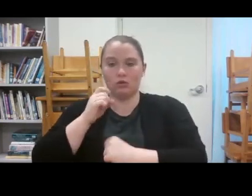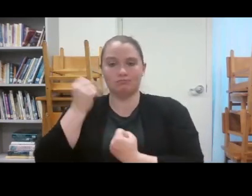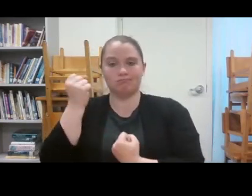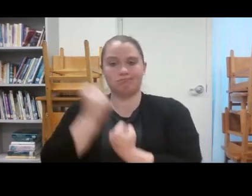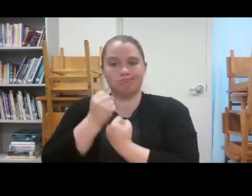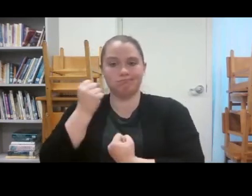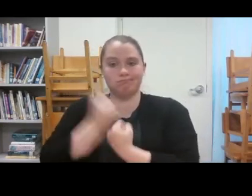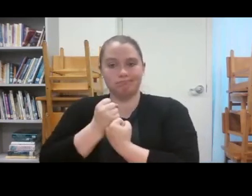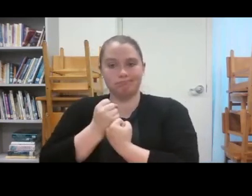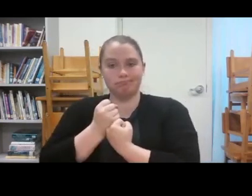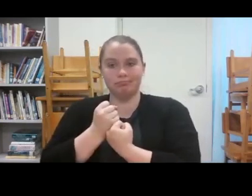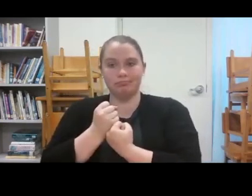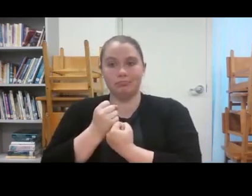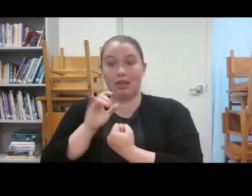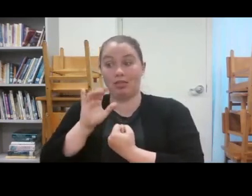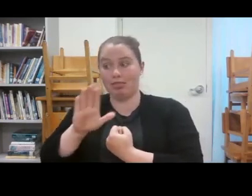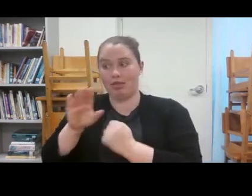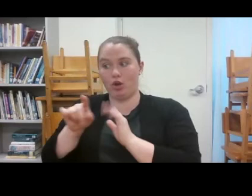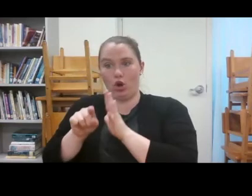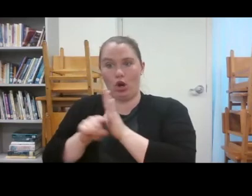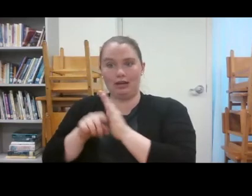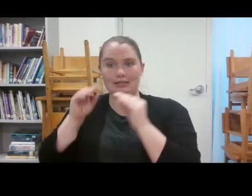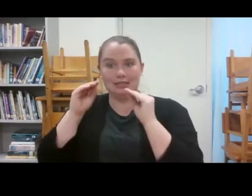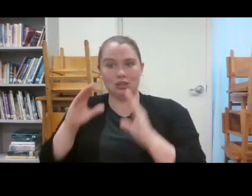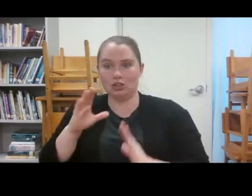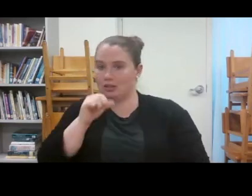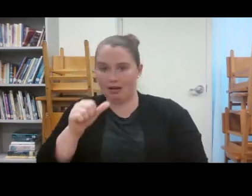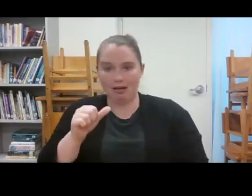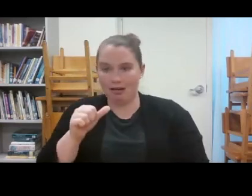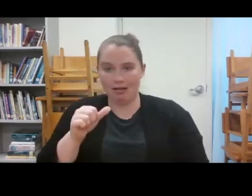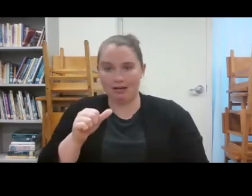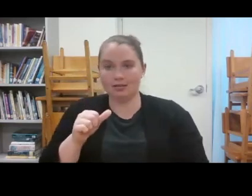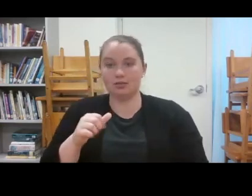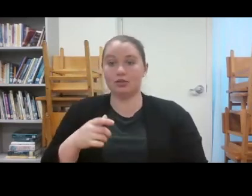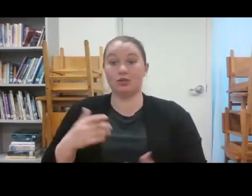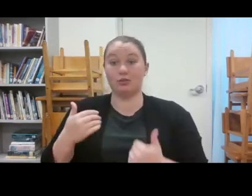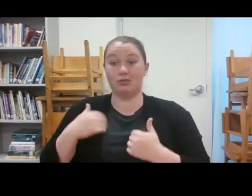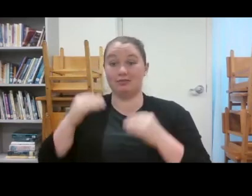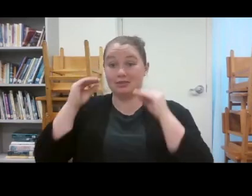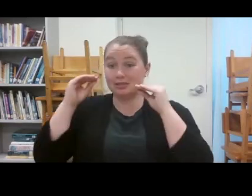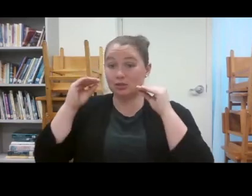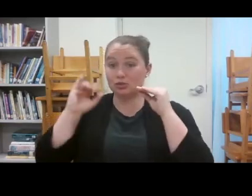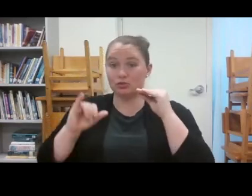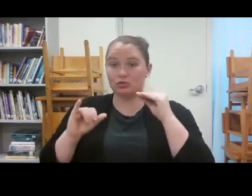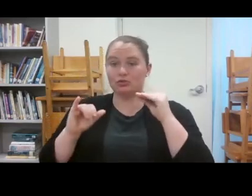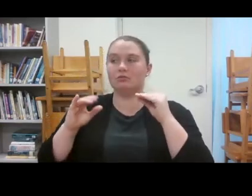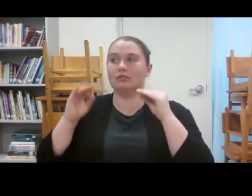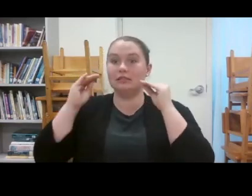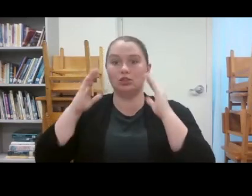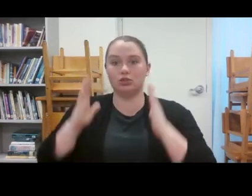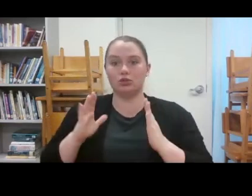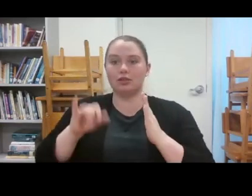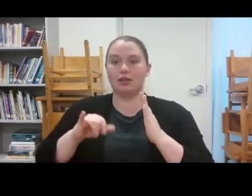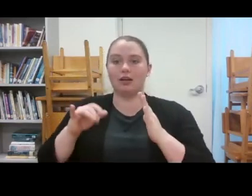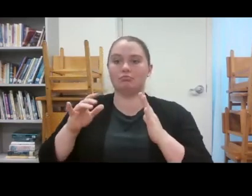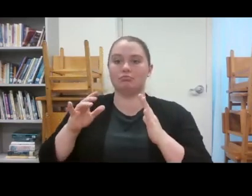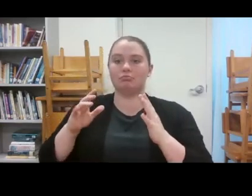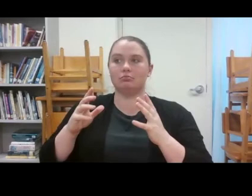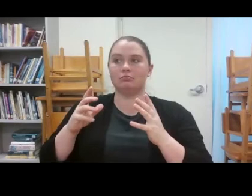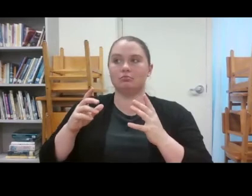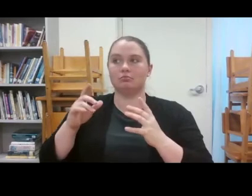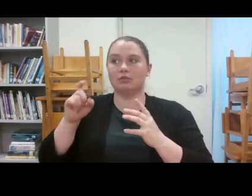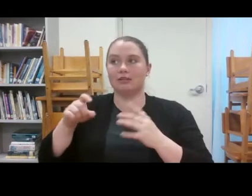great teaching that is occurring in there. And so you're having teachers work around some physical limitations. So I think in terms